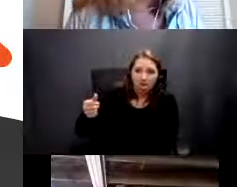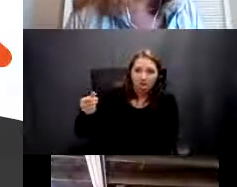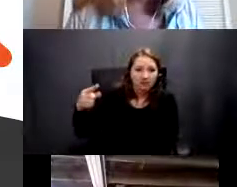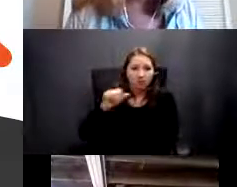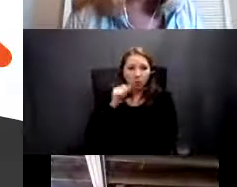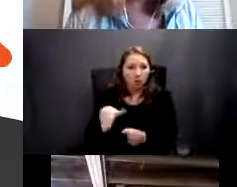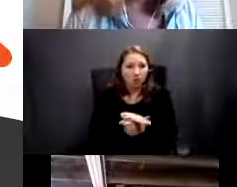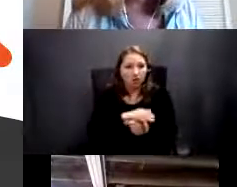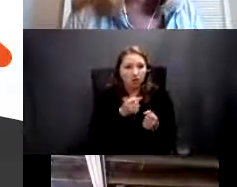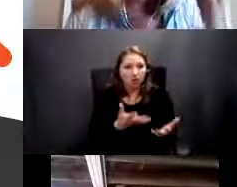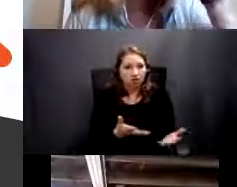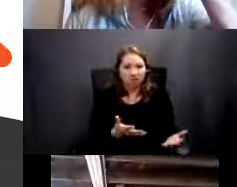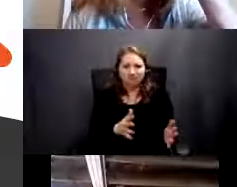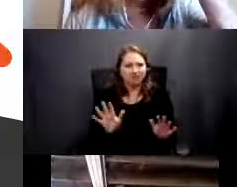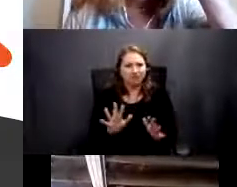lot of different